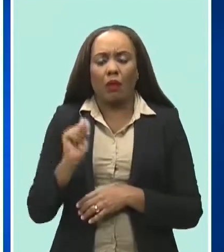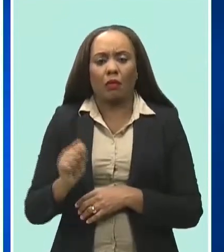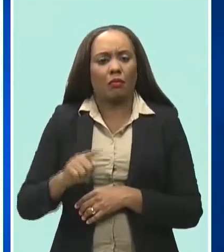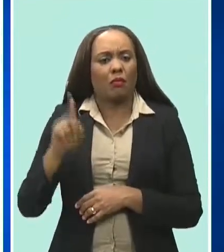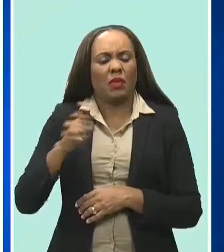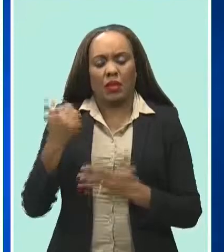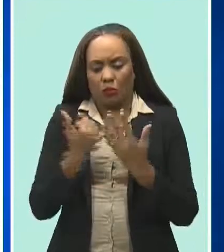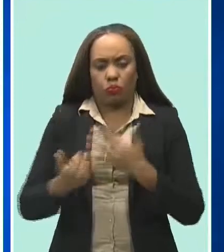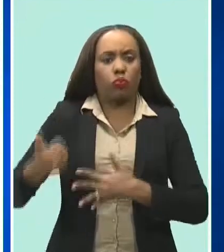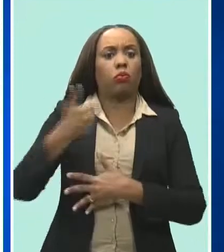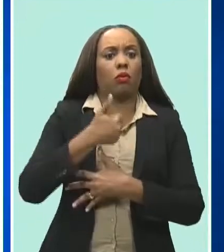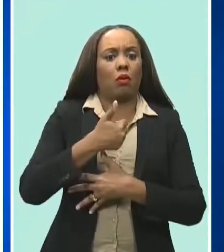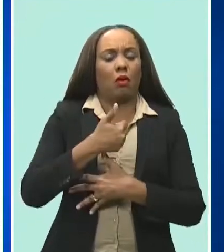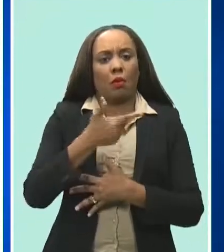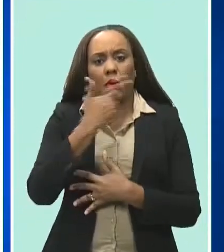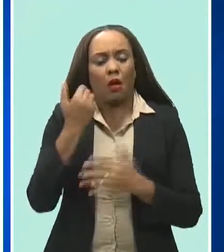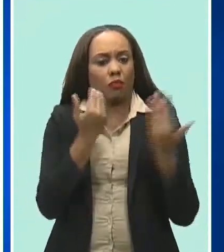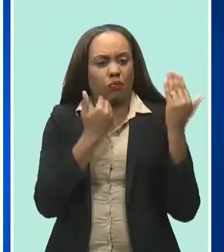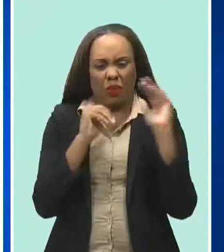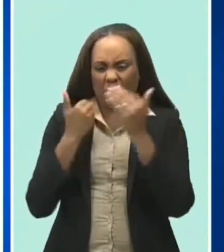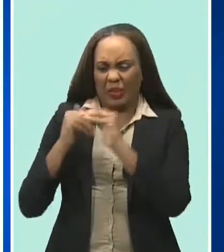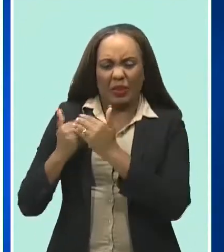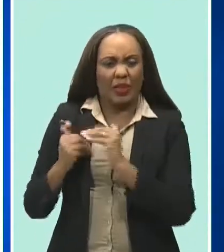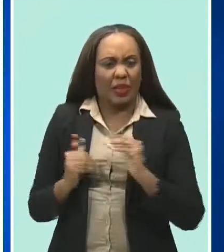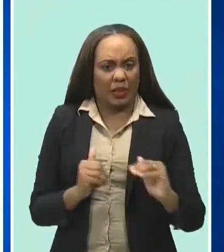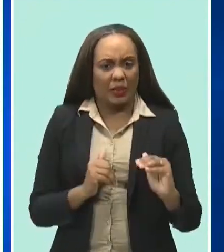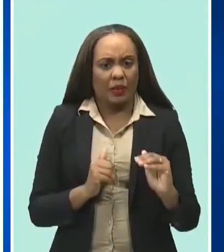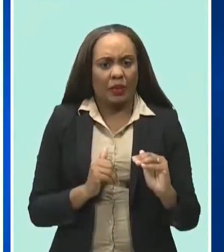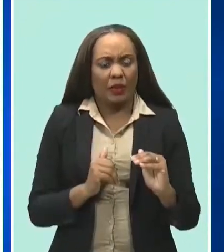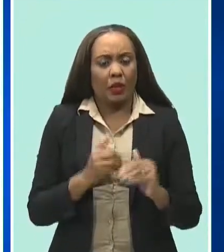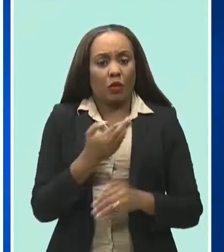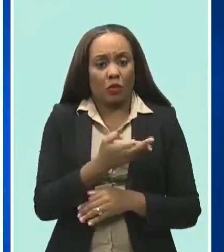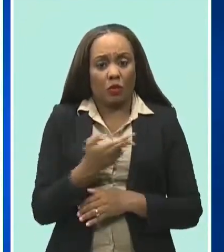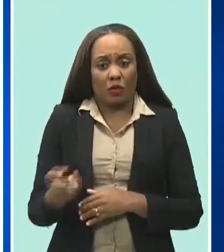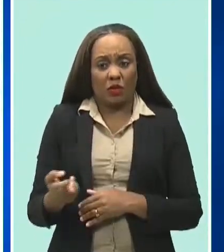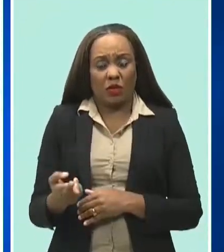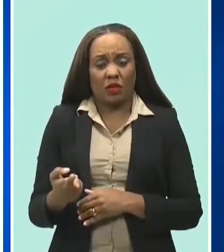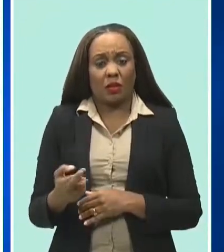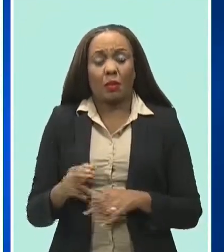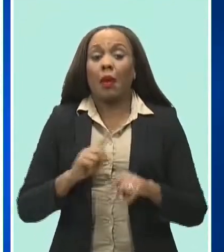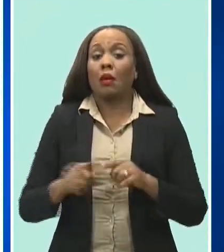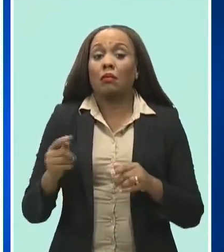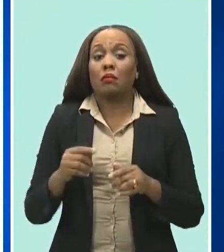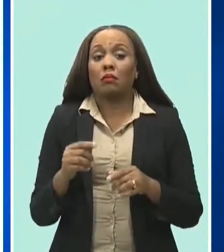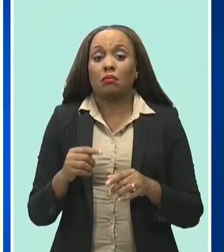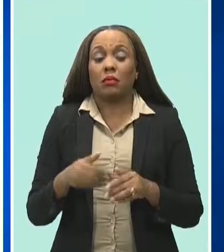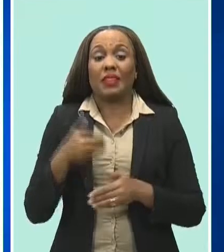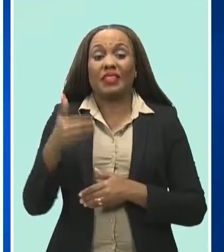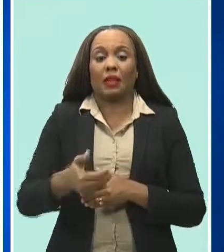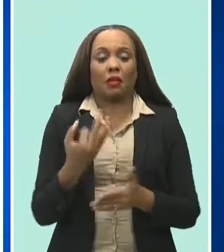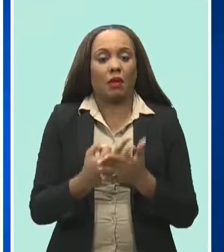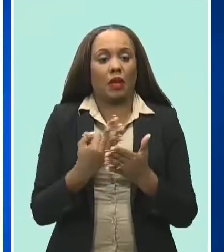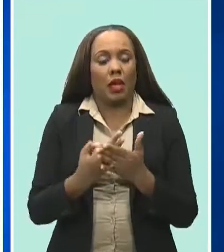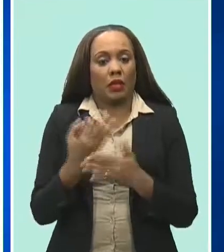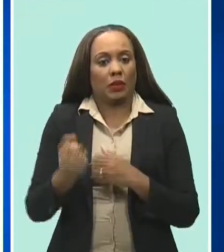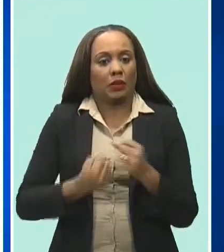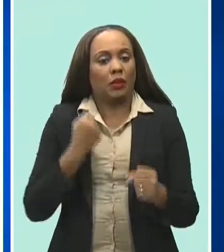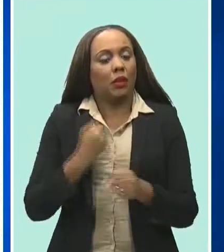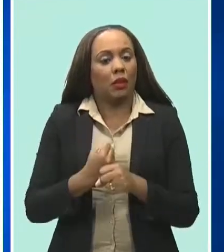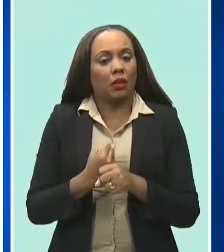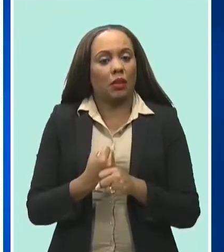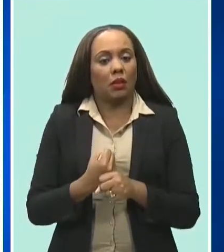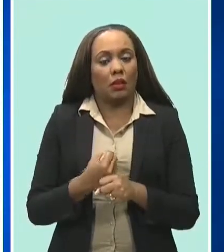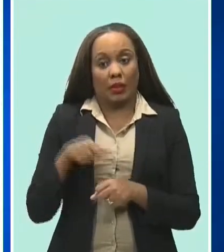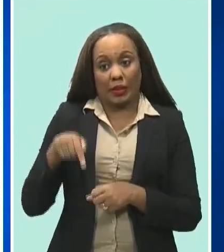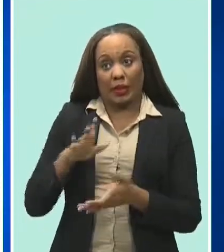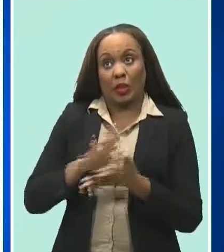mind, given limited resources. But the good thing is that the next financial year we do have Vauxhall Primary budgeted within